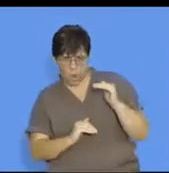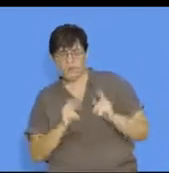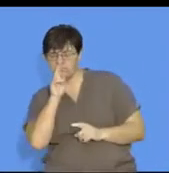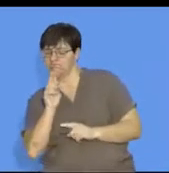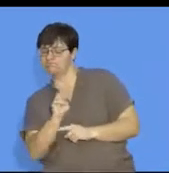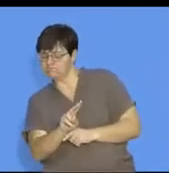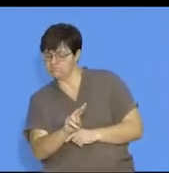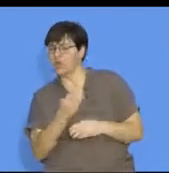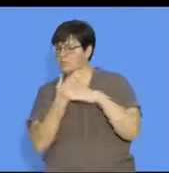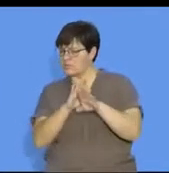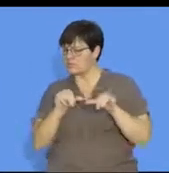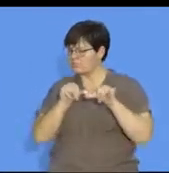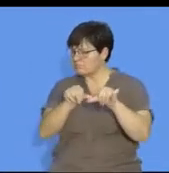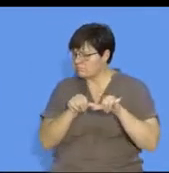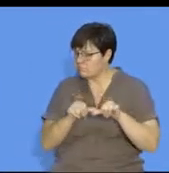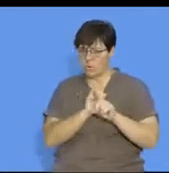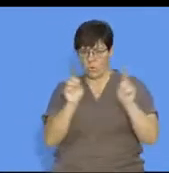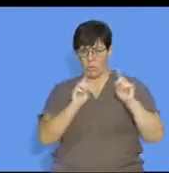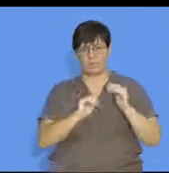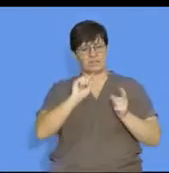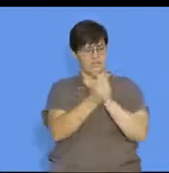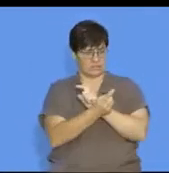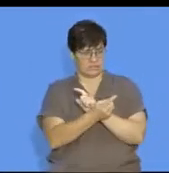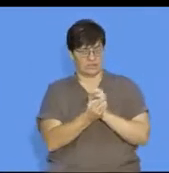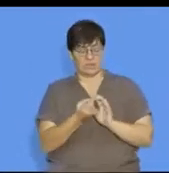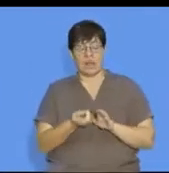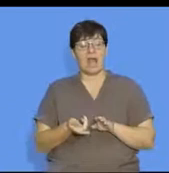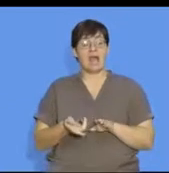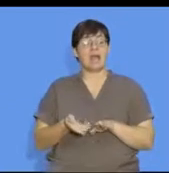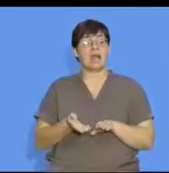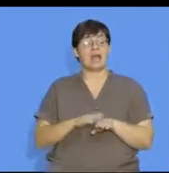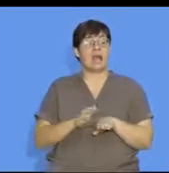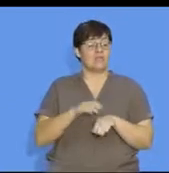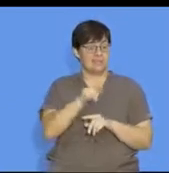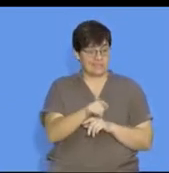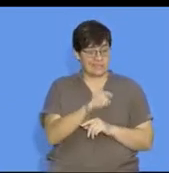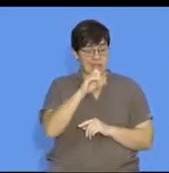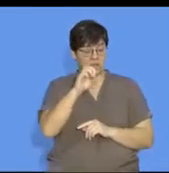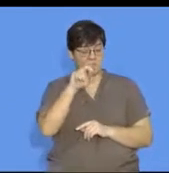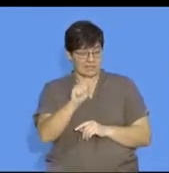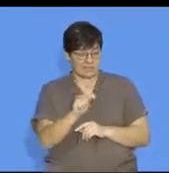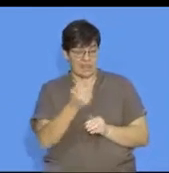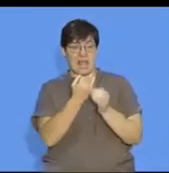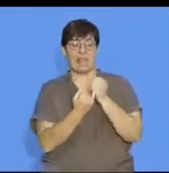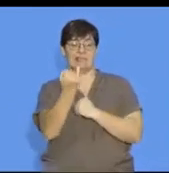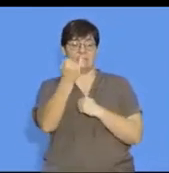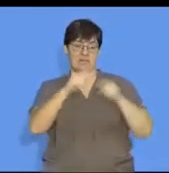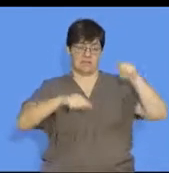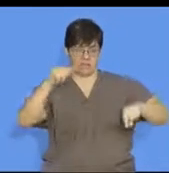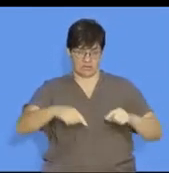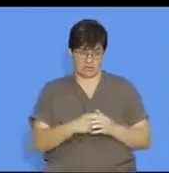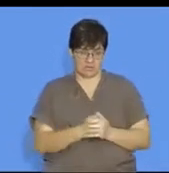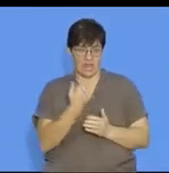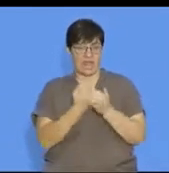vary current, okay, it means current is the independent variable. Okay, this is very, very important. What's